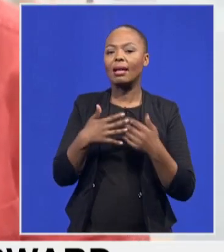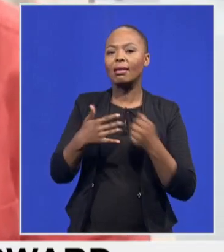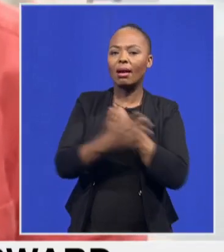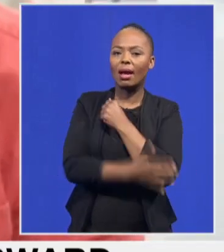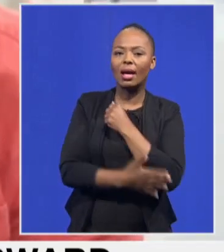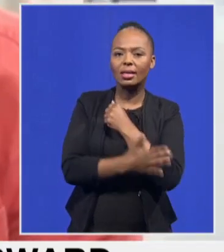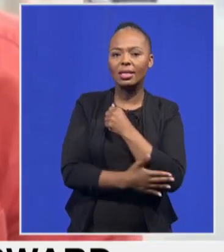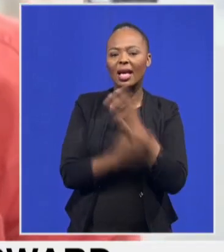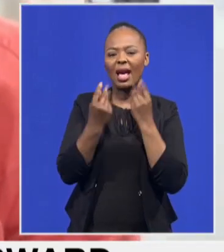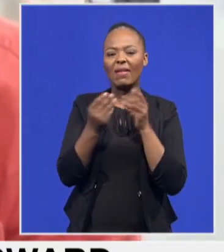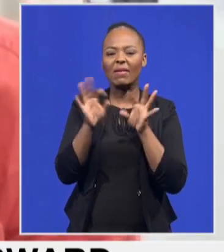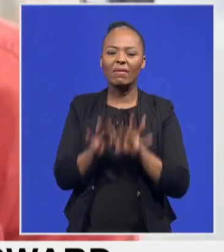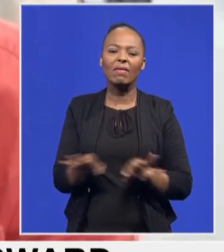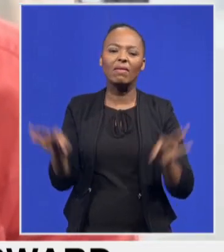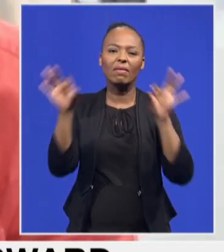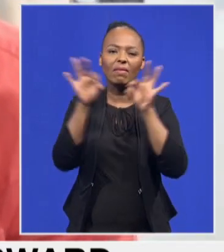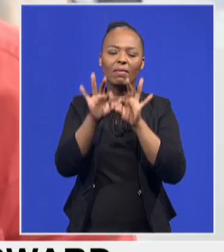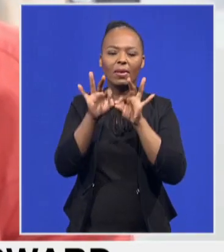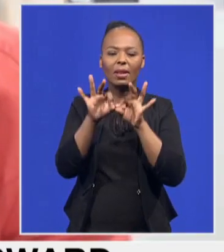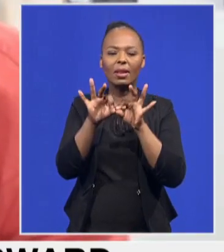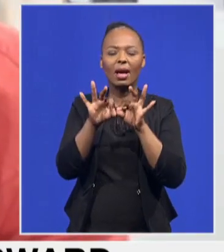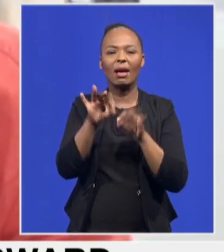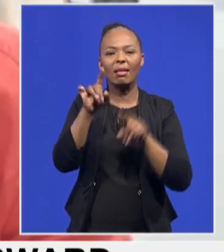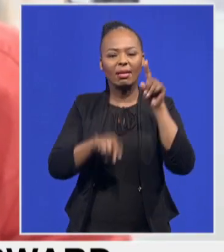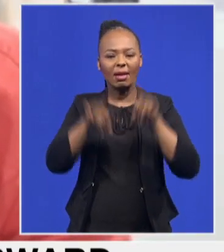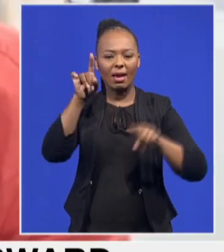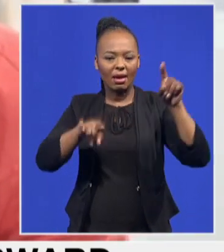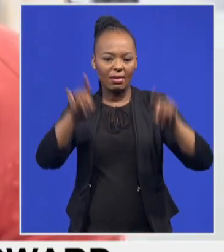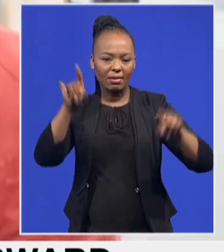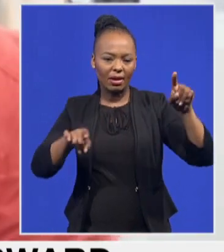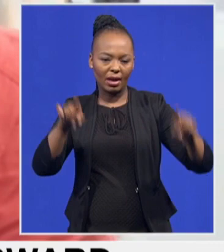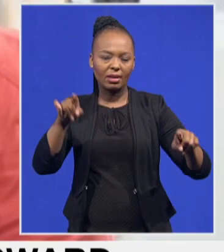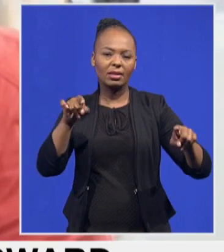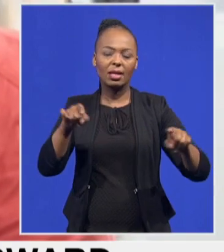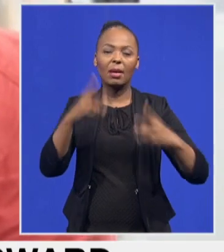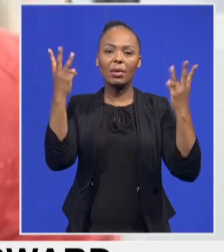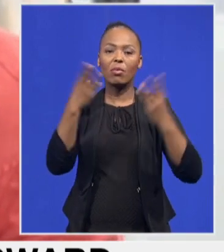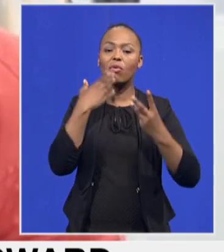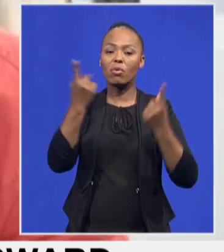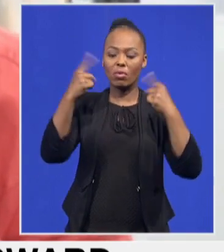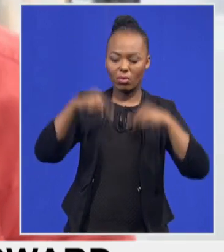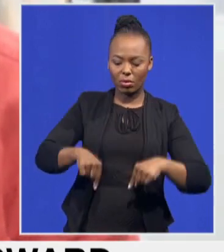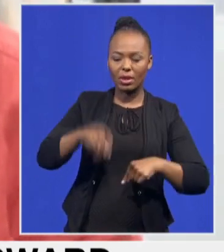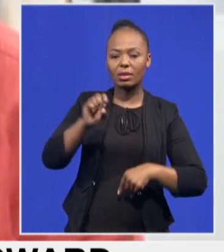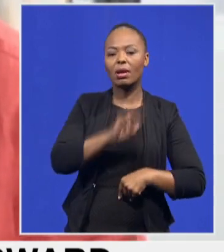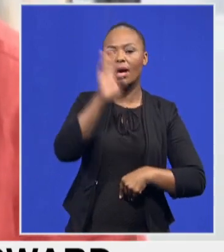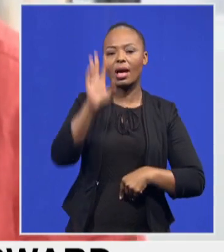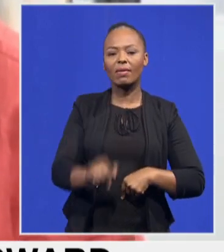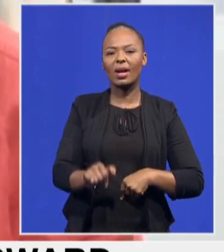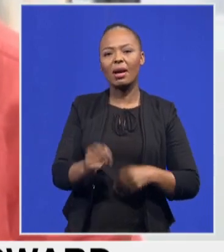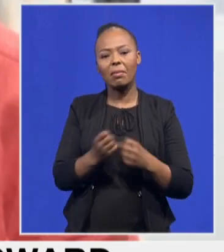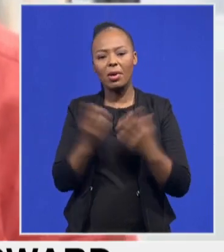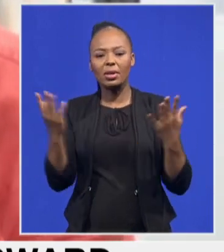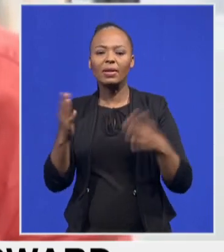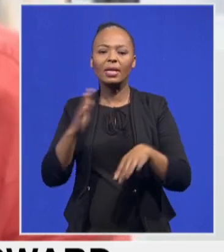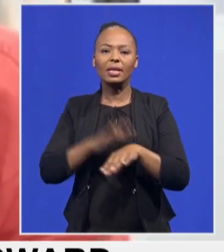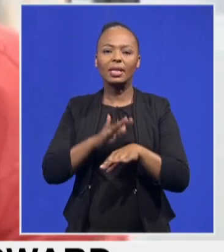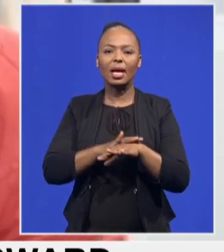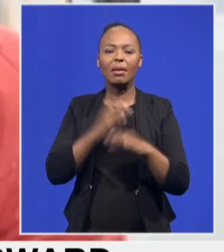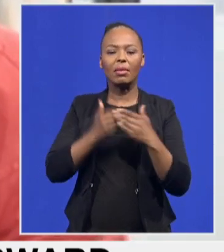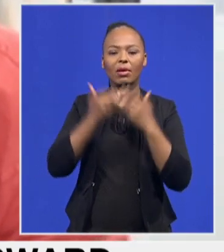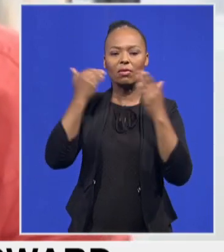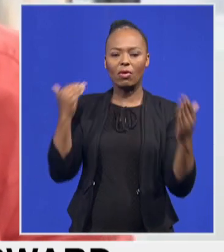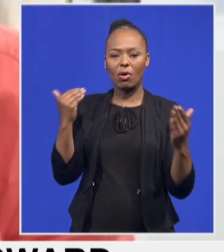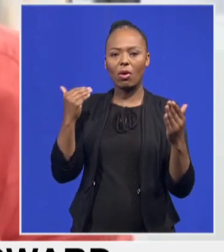unique diversity, and people who have been traveling to South Africa maybe a couple of times before, they like